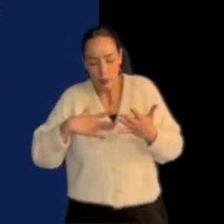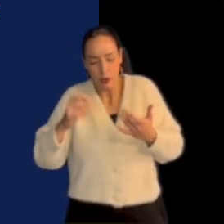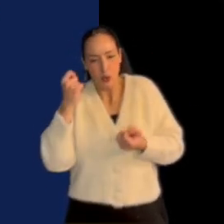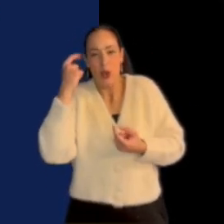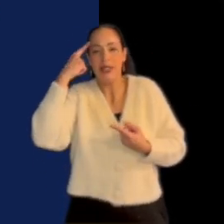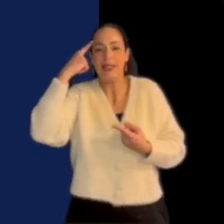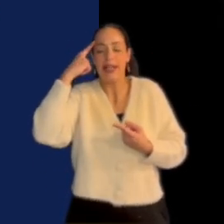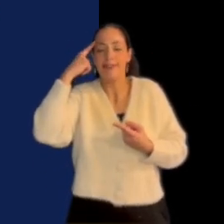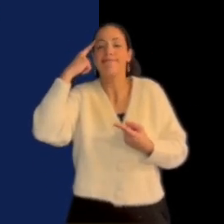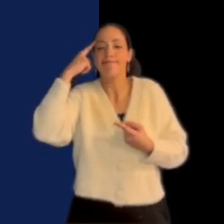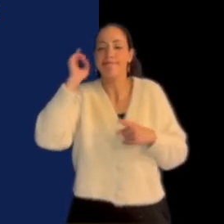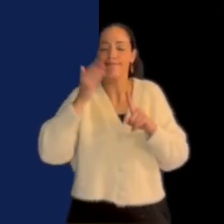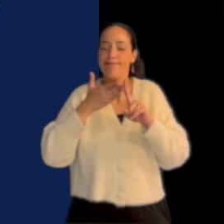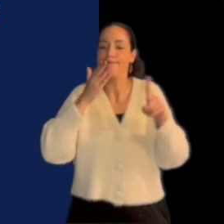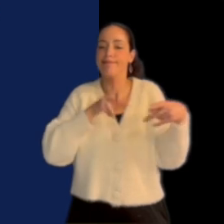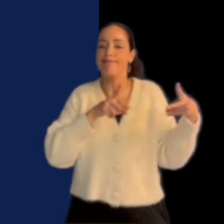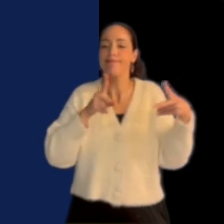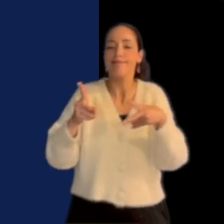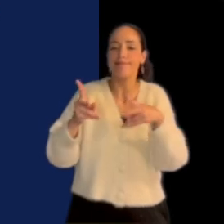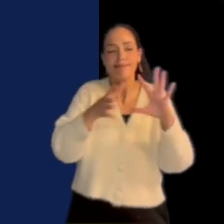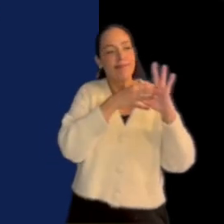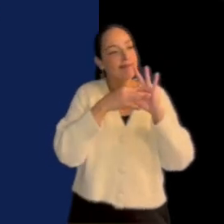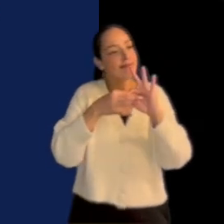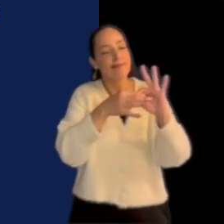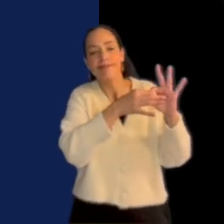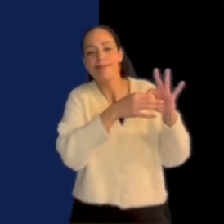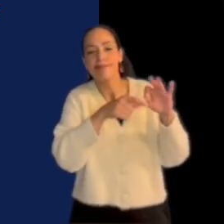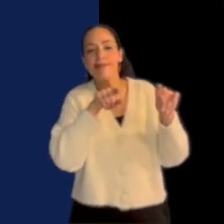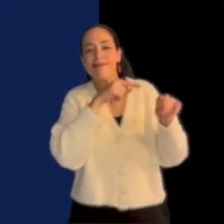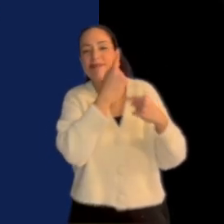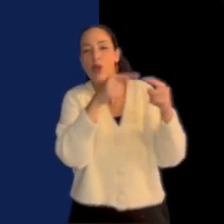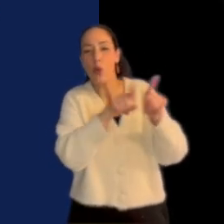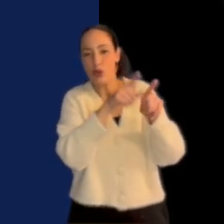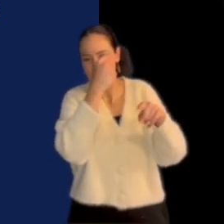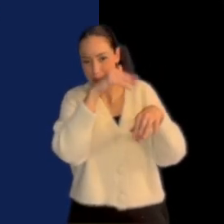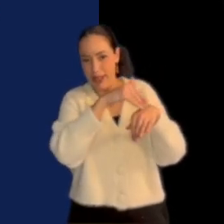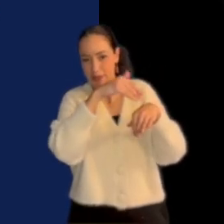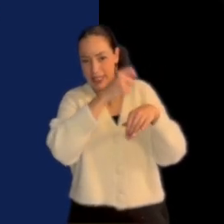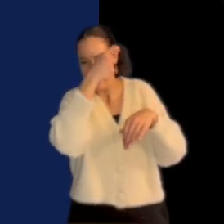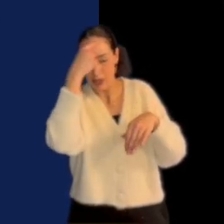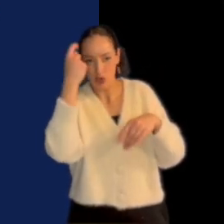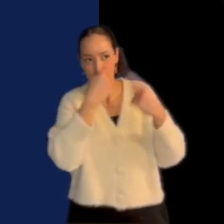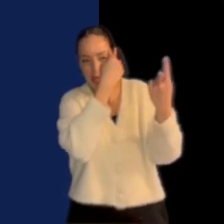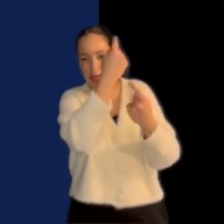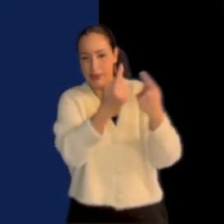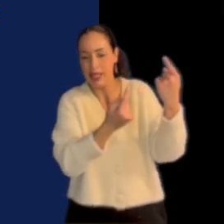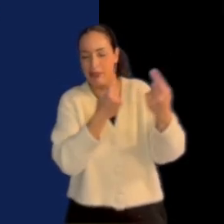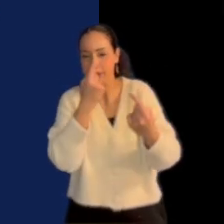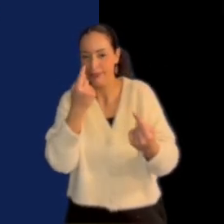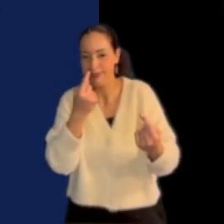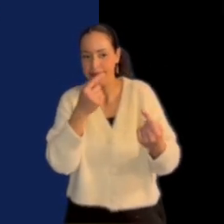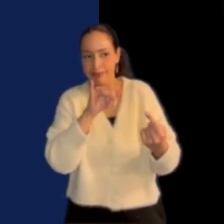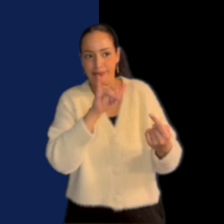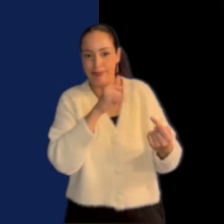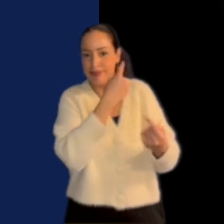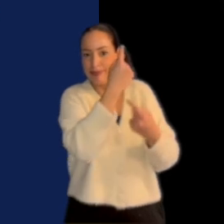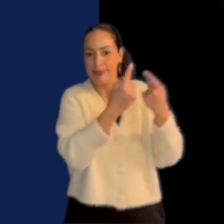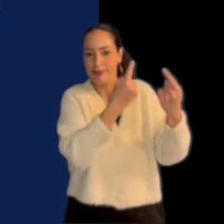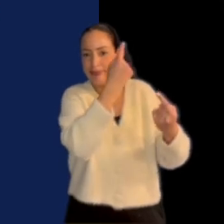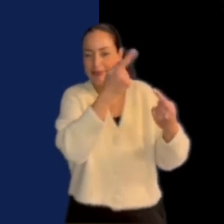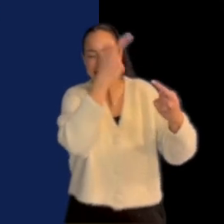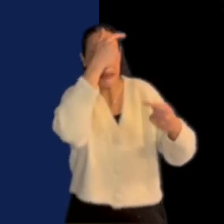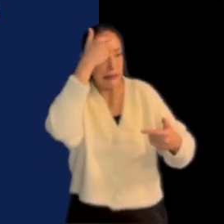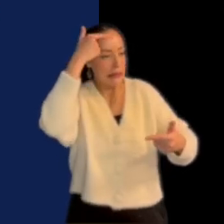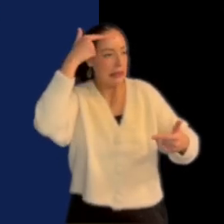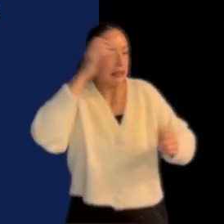also susceptible to the effects of trauma, that they too may find themselves plunged into darkness, isolated and disconnected from the